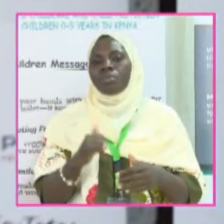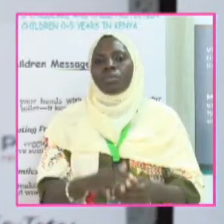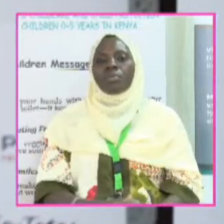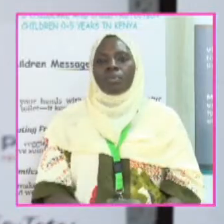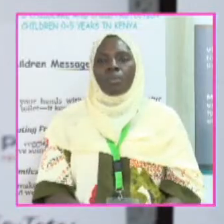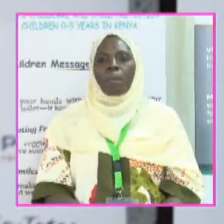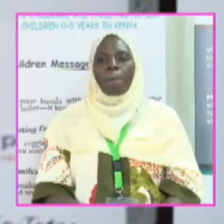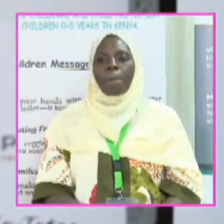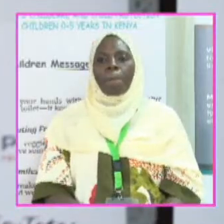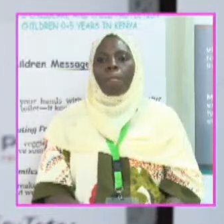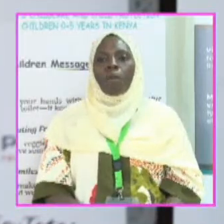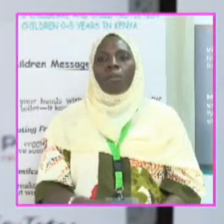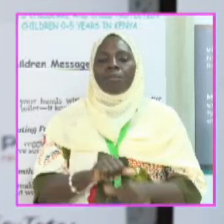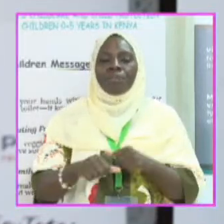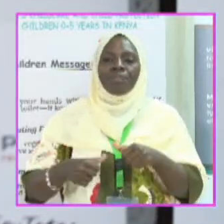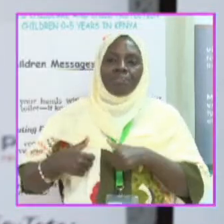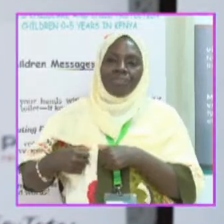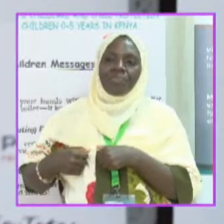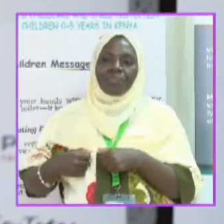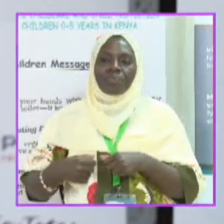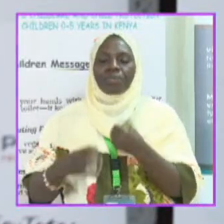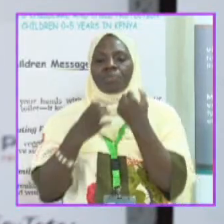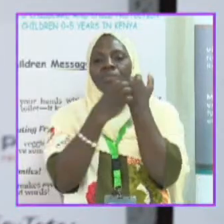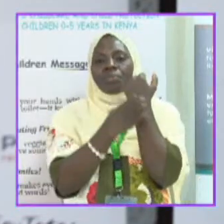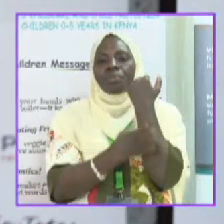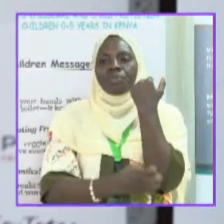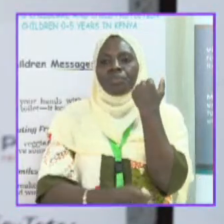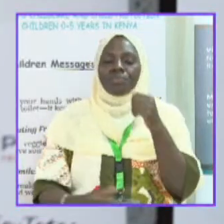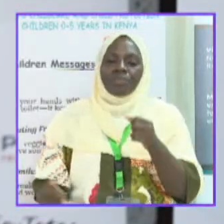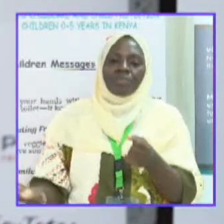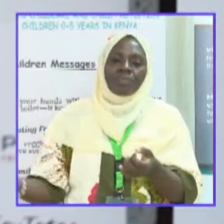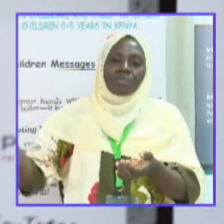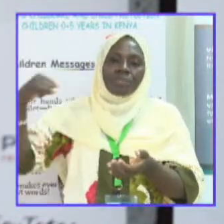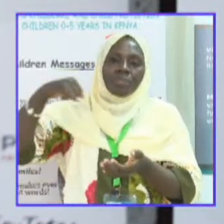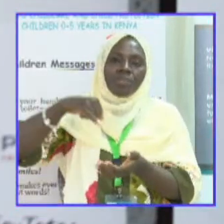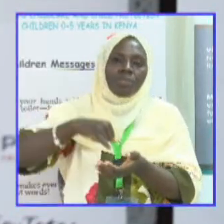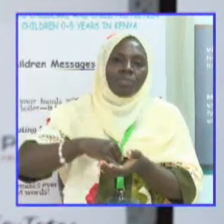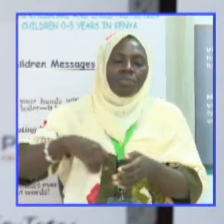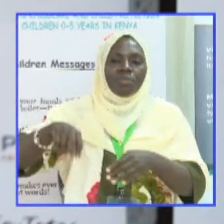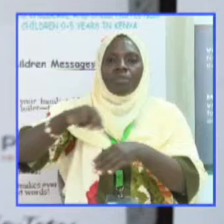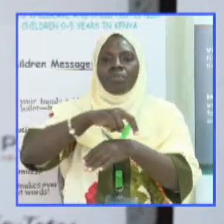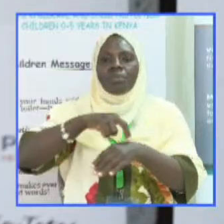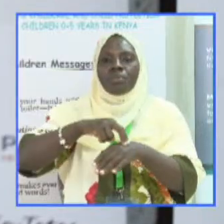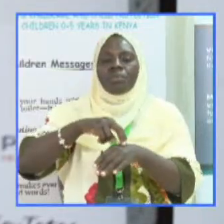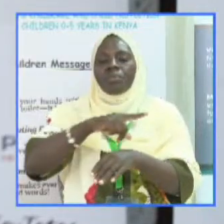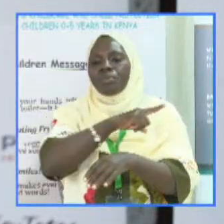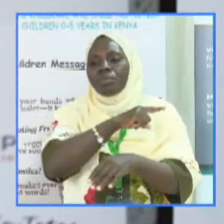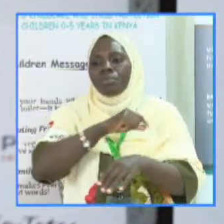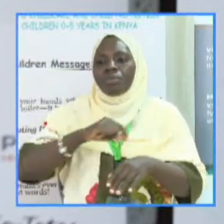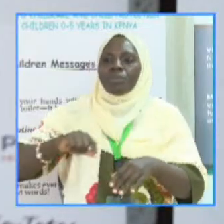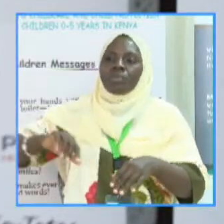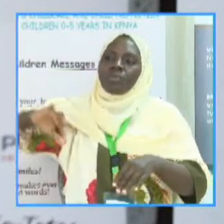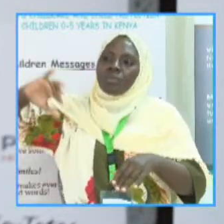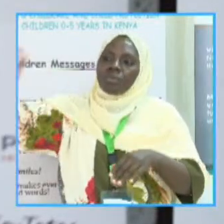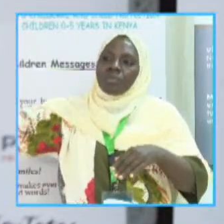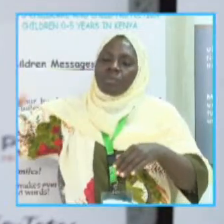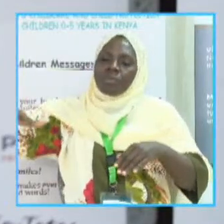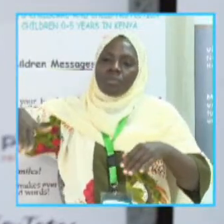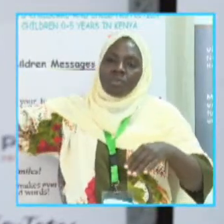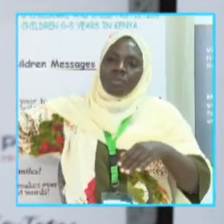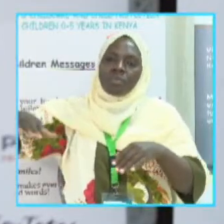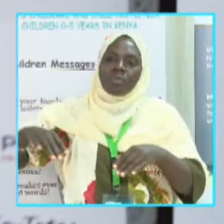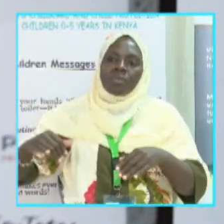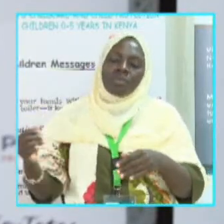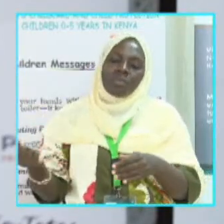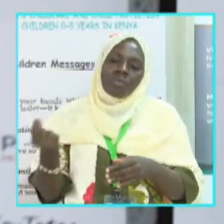is poorly integrated nationally, and at the county level, it's also minimally represented. And